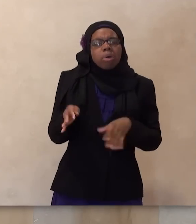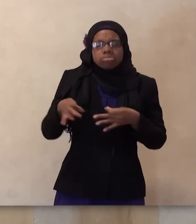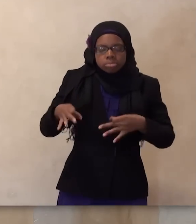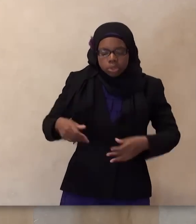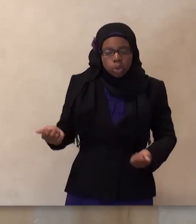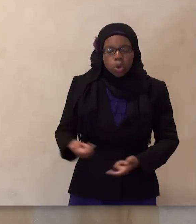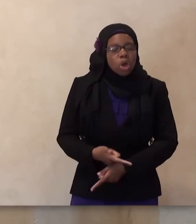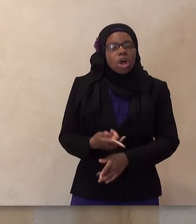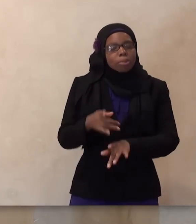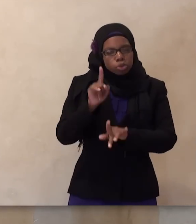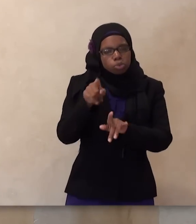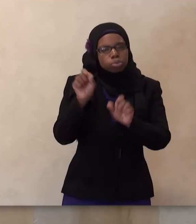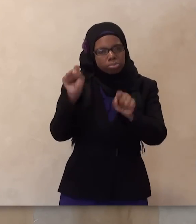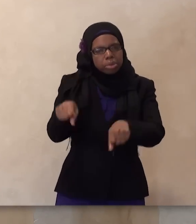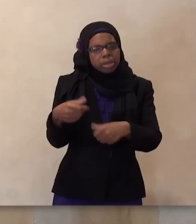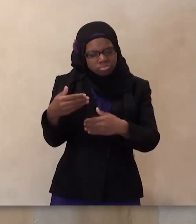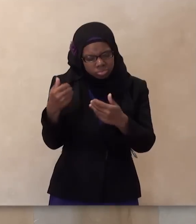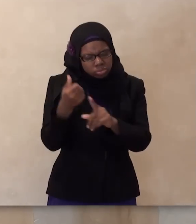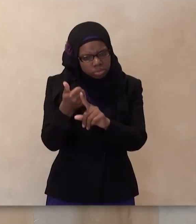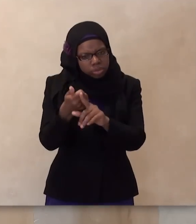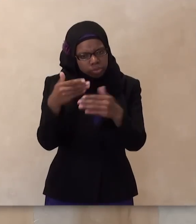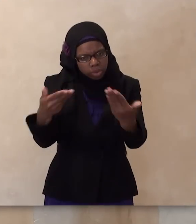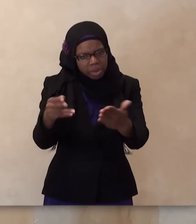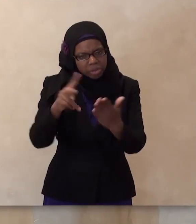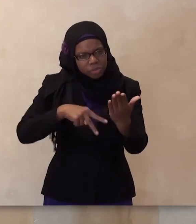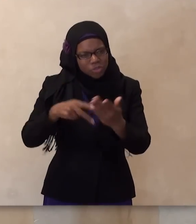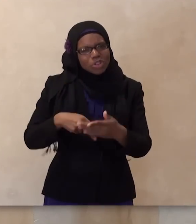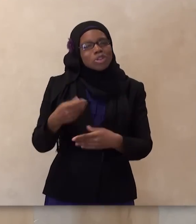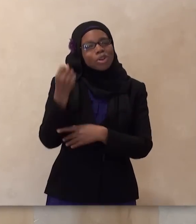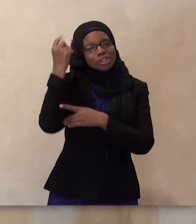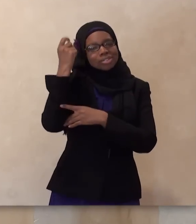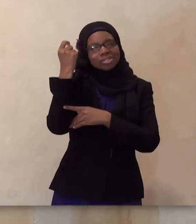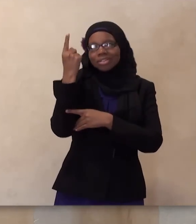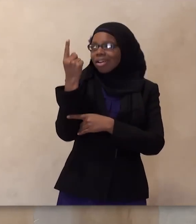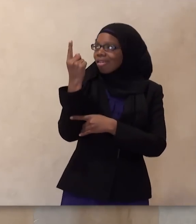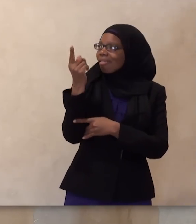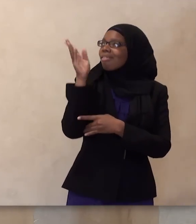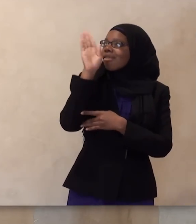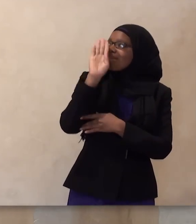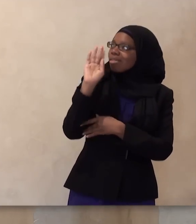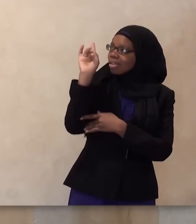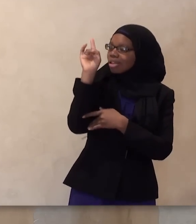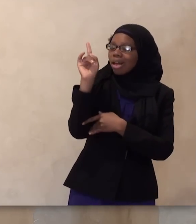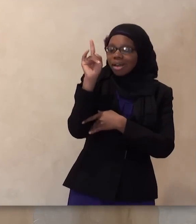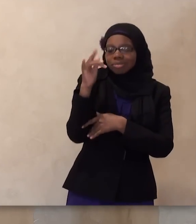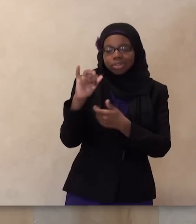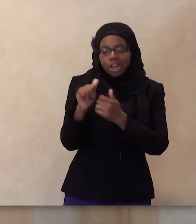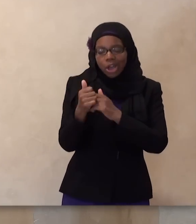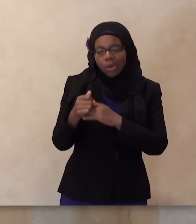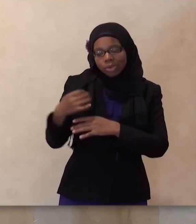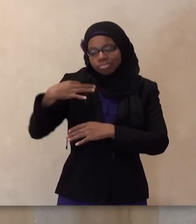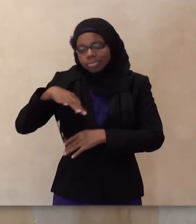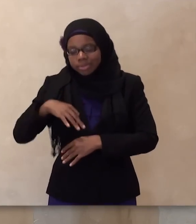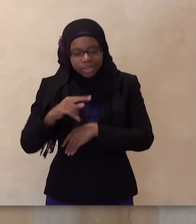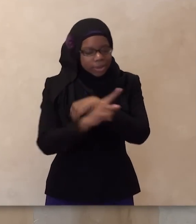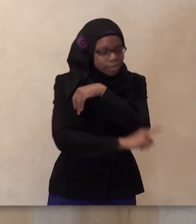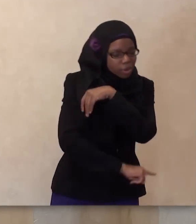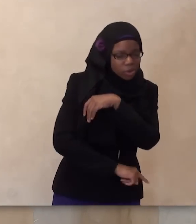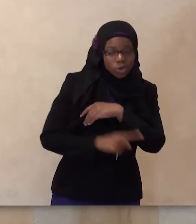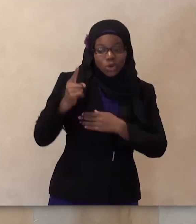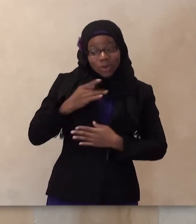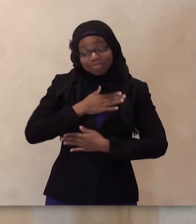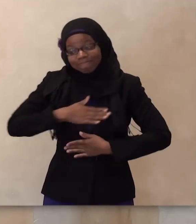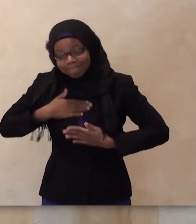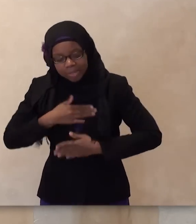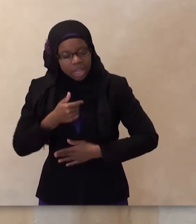verses, and inshallah you will understand that how Allah subhanahu wa ta'ala dealt with those two people. One was grateful and one was